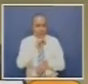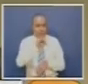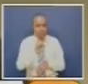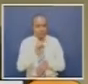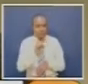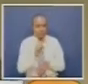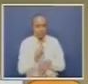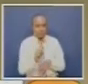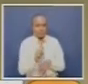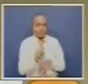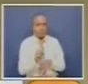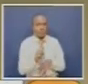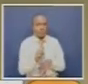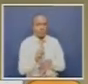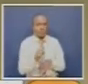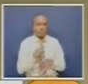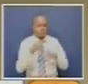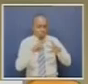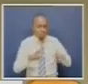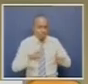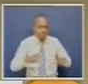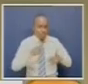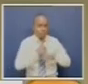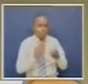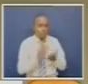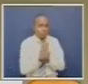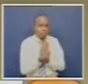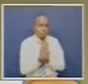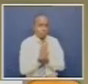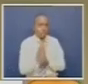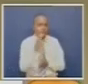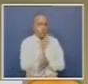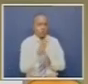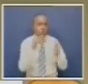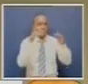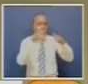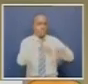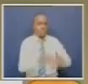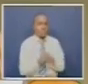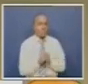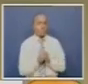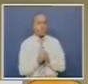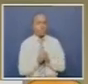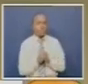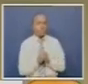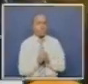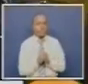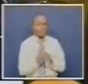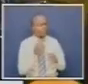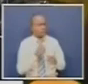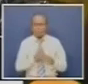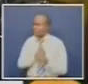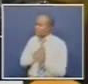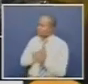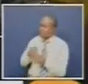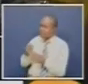do all its bit, making sure that CORD comes down. But then we are prepared. Sorry, I didn't get that. Who will do